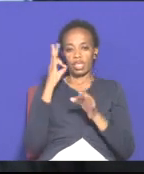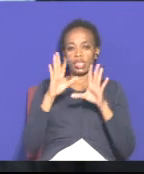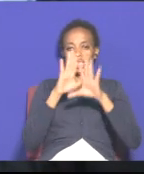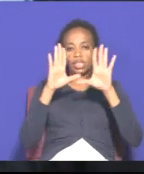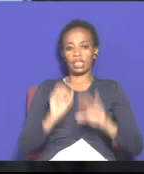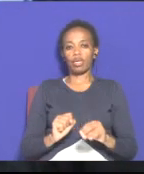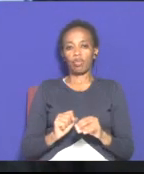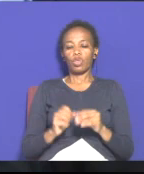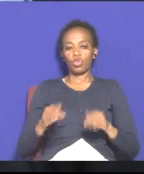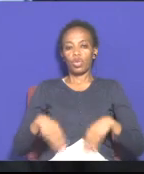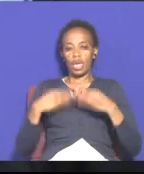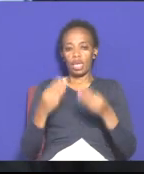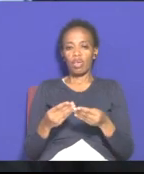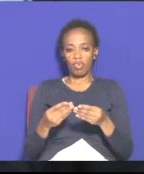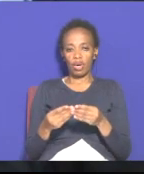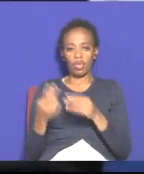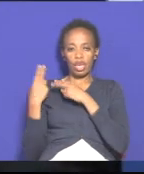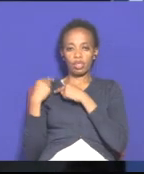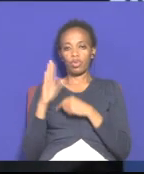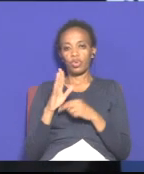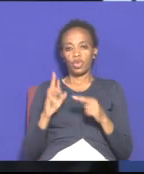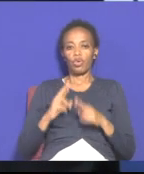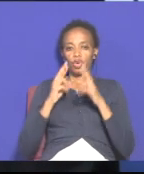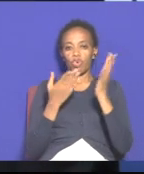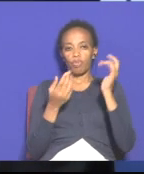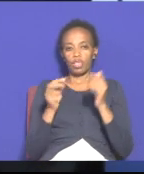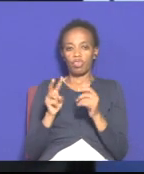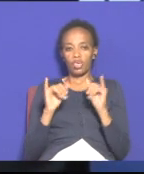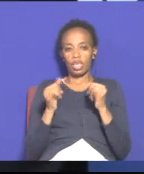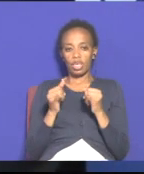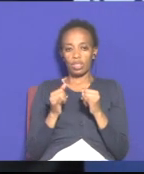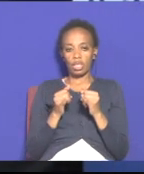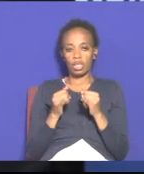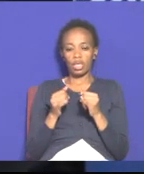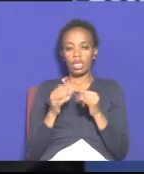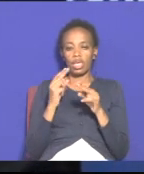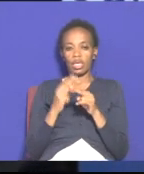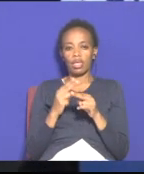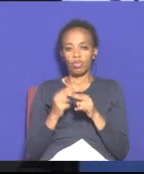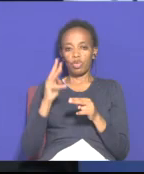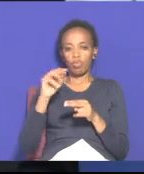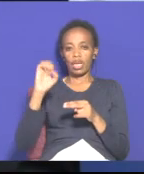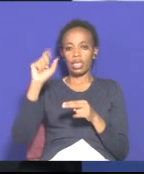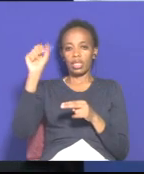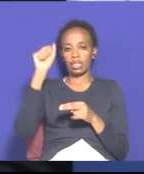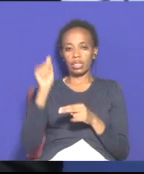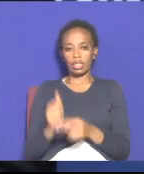system to deliver on its mandate. Reporting for Hope TV News Watch, I'm Melissa Oduor.